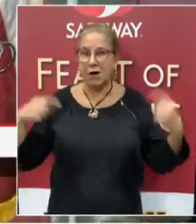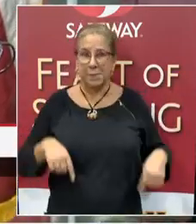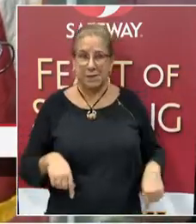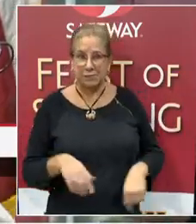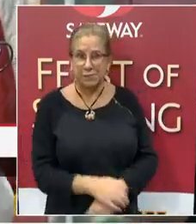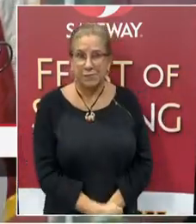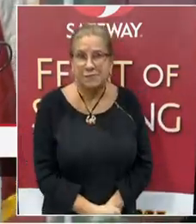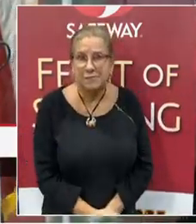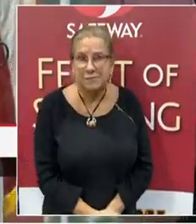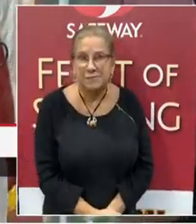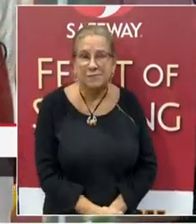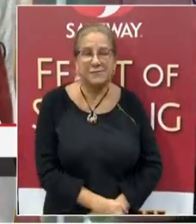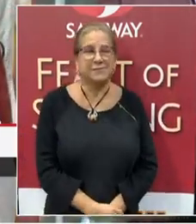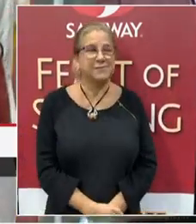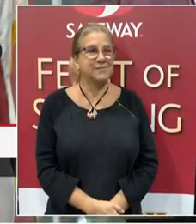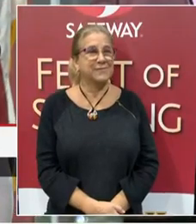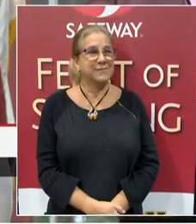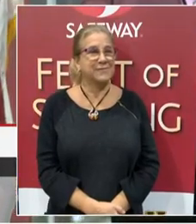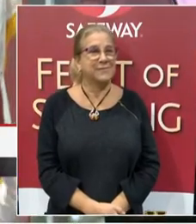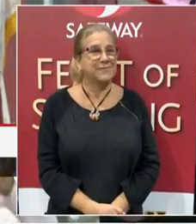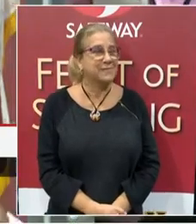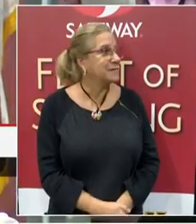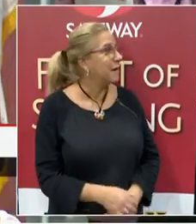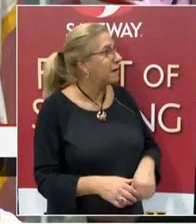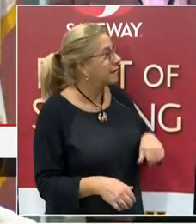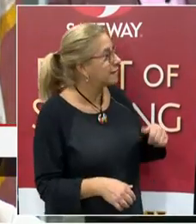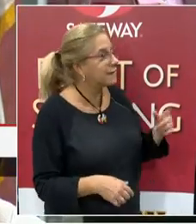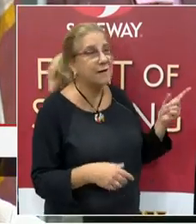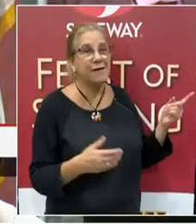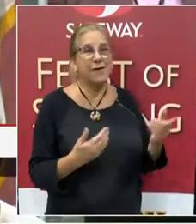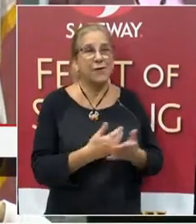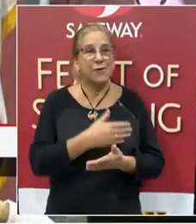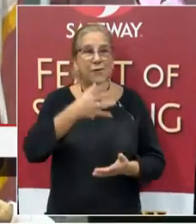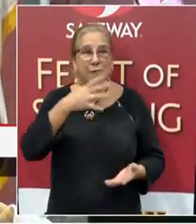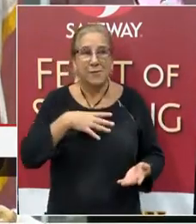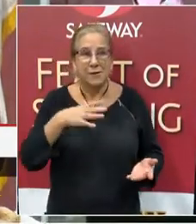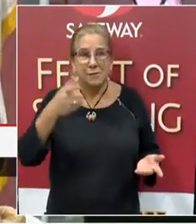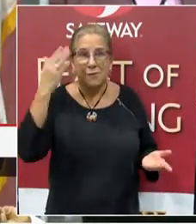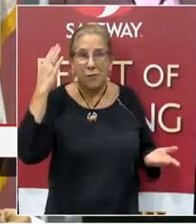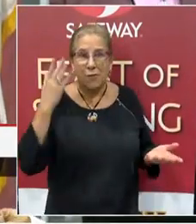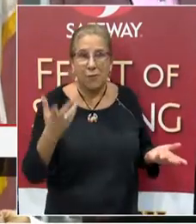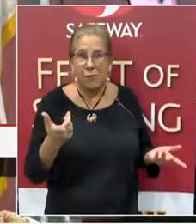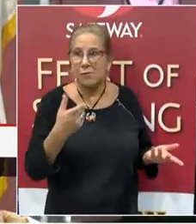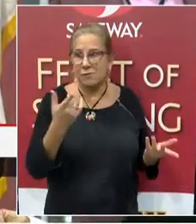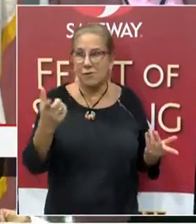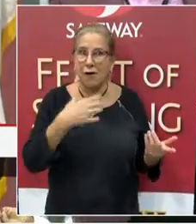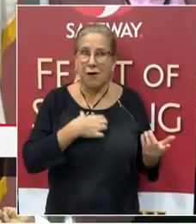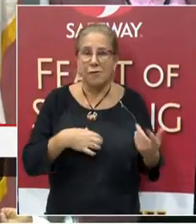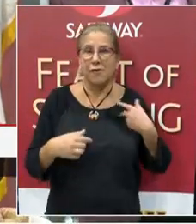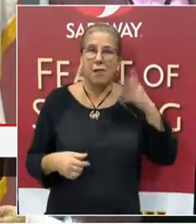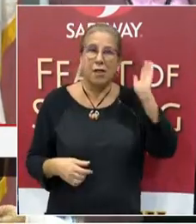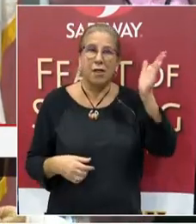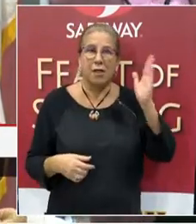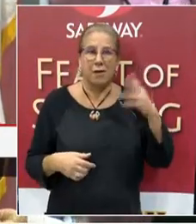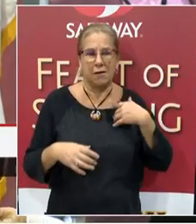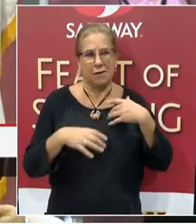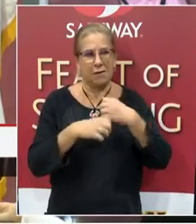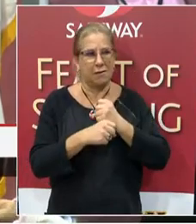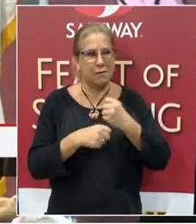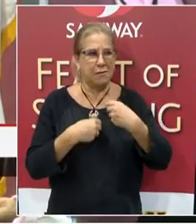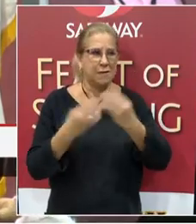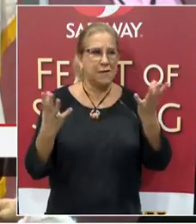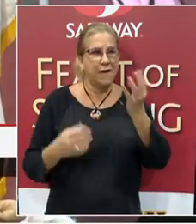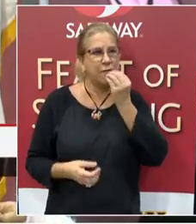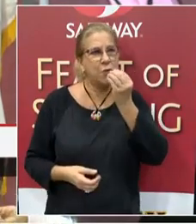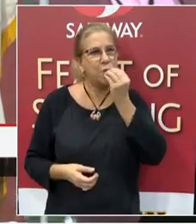Okay, I know you all are hungry, right? But we are blessed to be here after